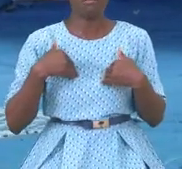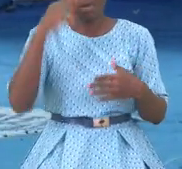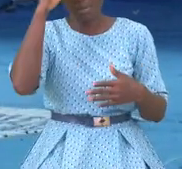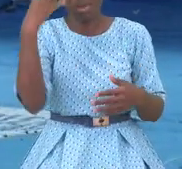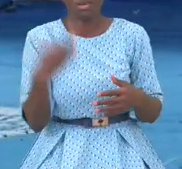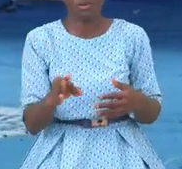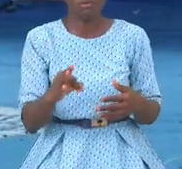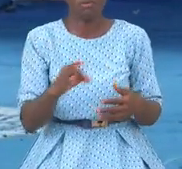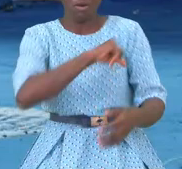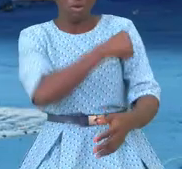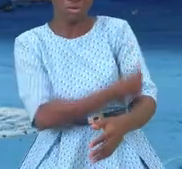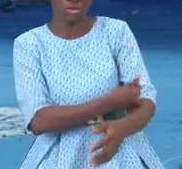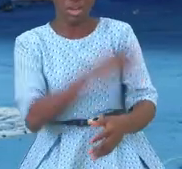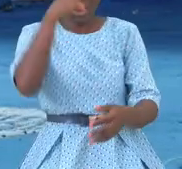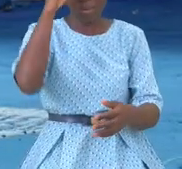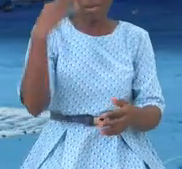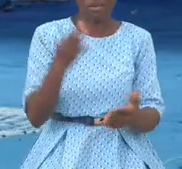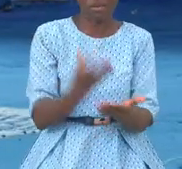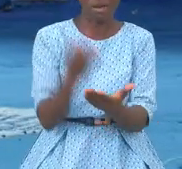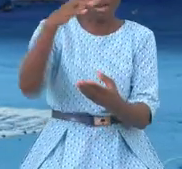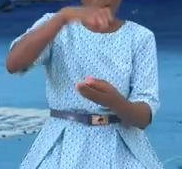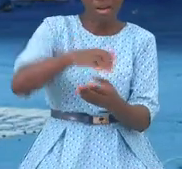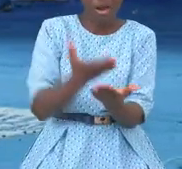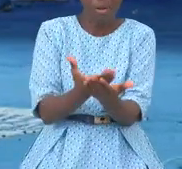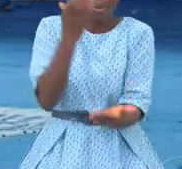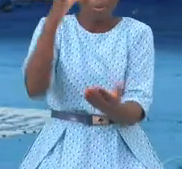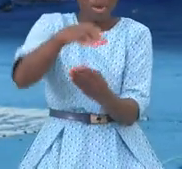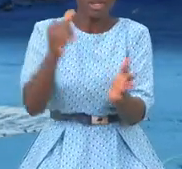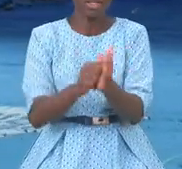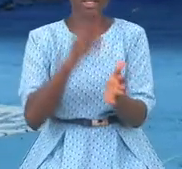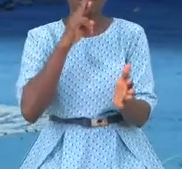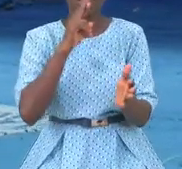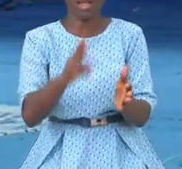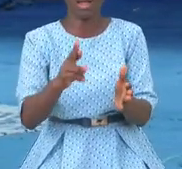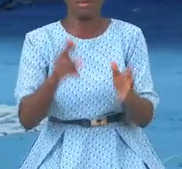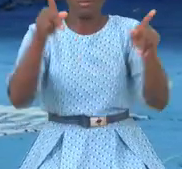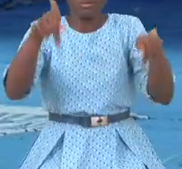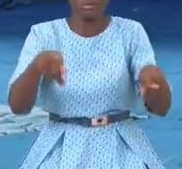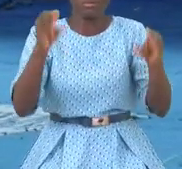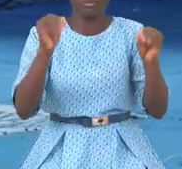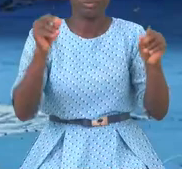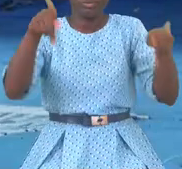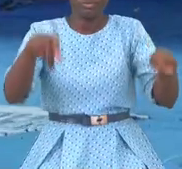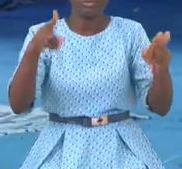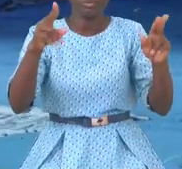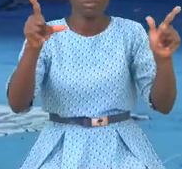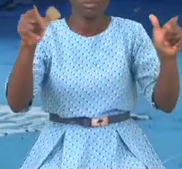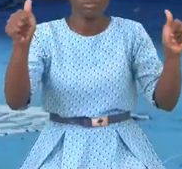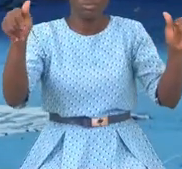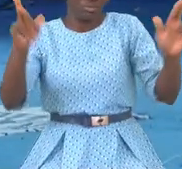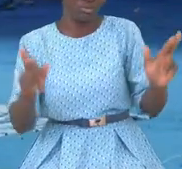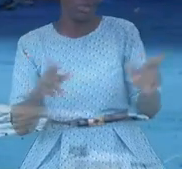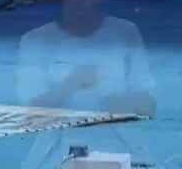men that are popular. And they will use their popularity and say, shut up. It's not them. It's